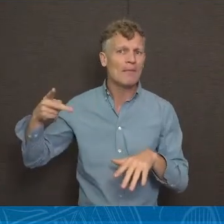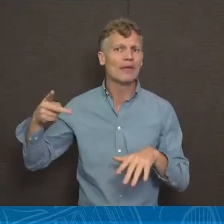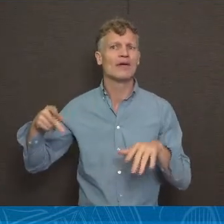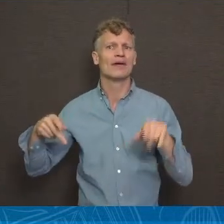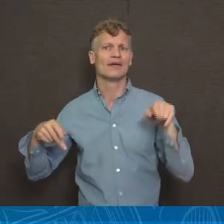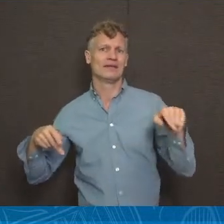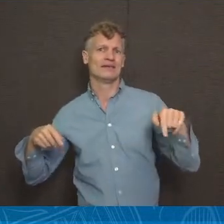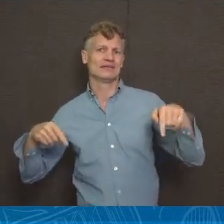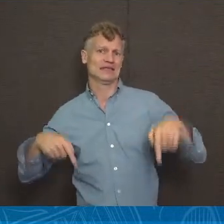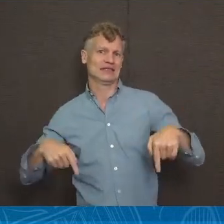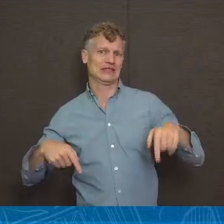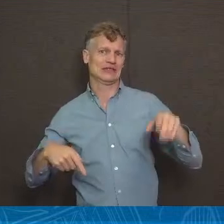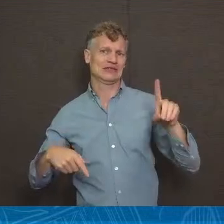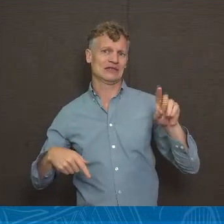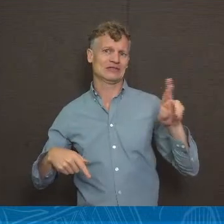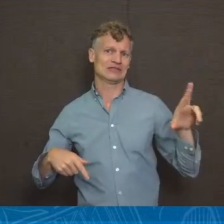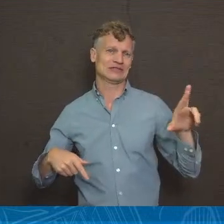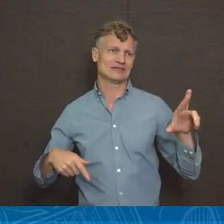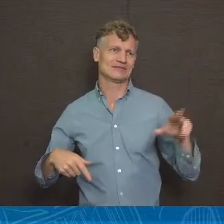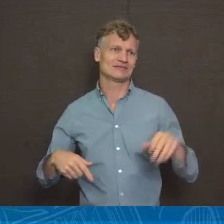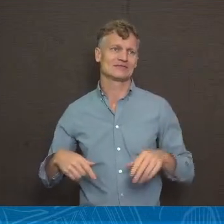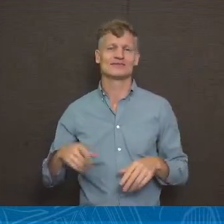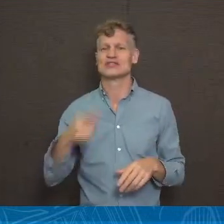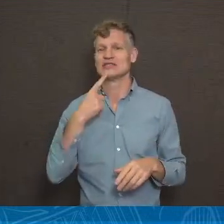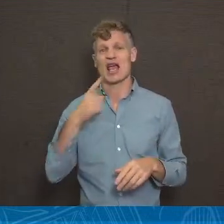I disagree. Of course I don't. I agree.